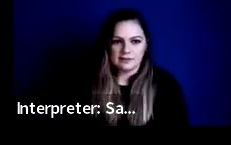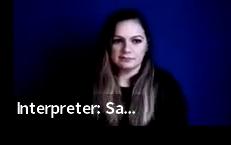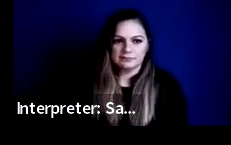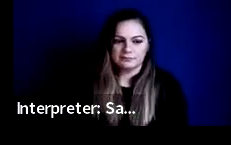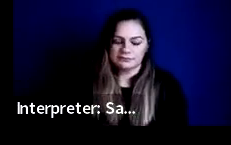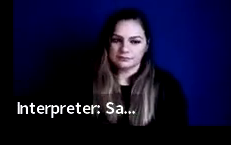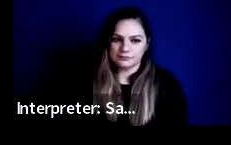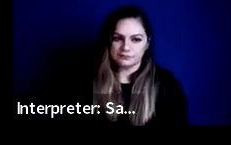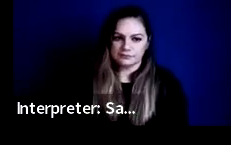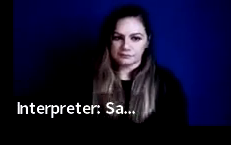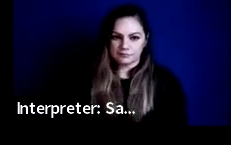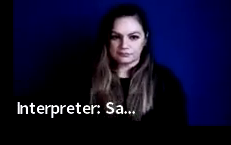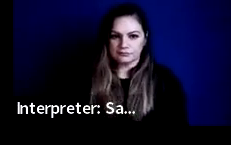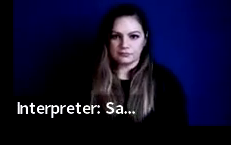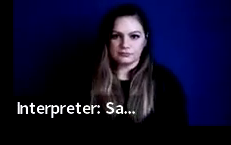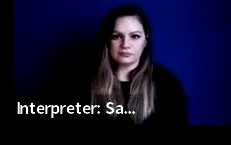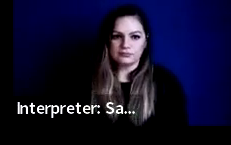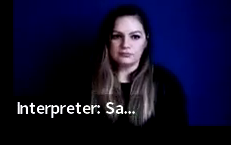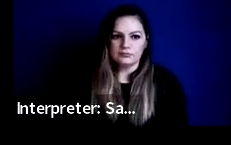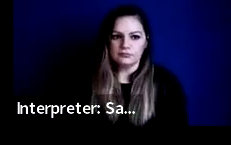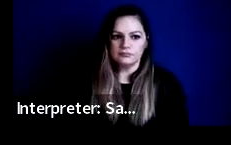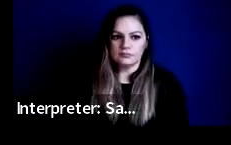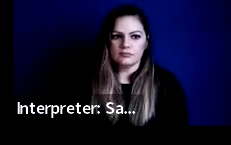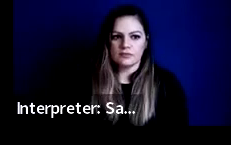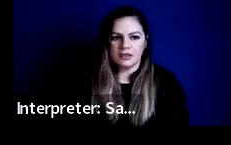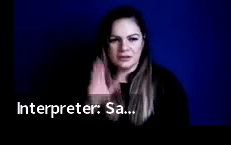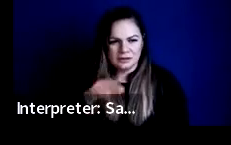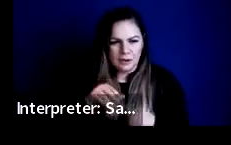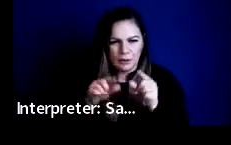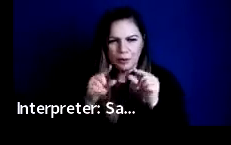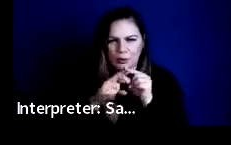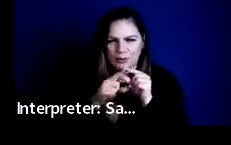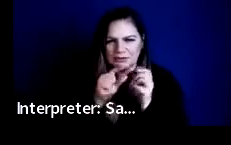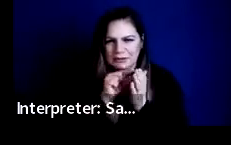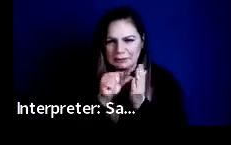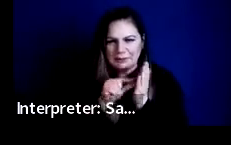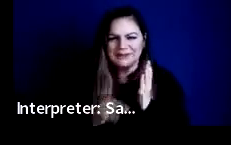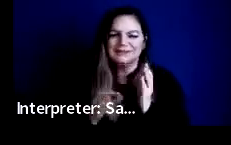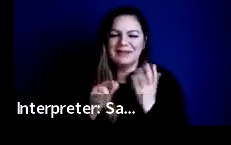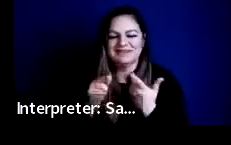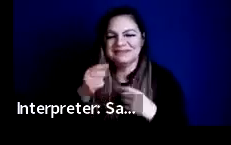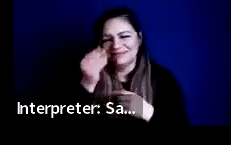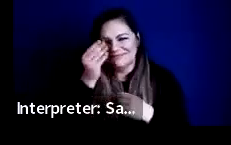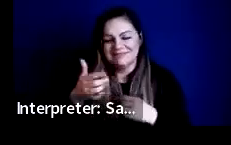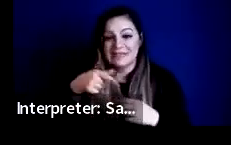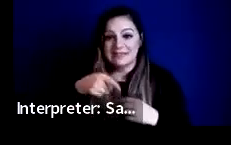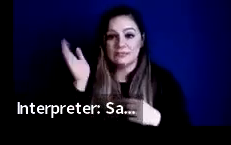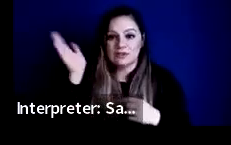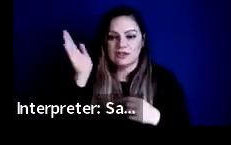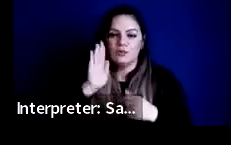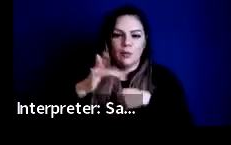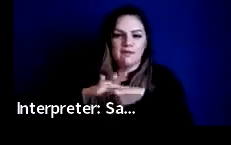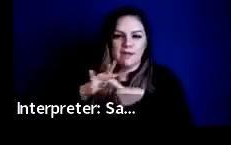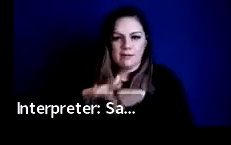So I know this is small text, but this presentation will be available to everyone at the end of